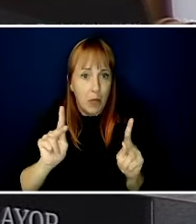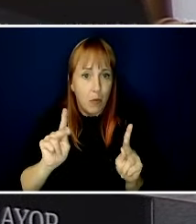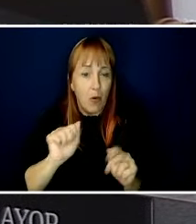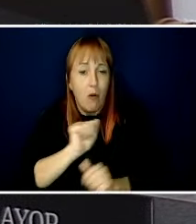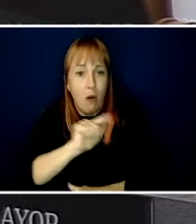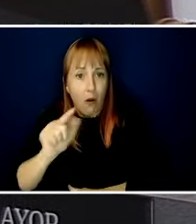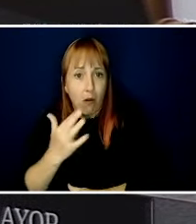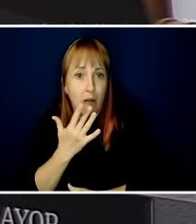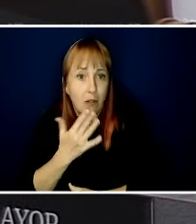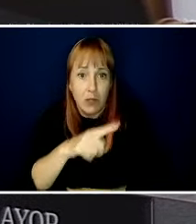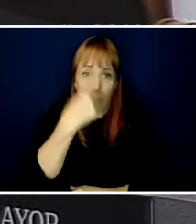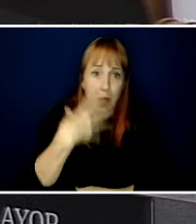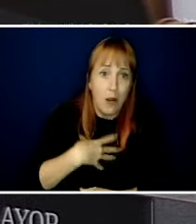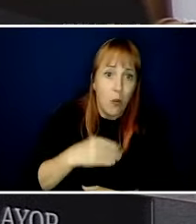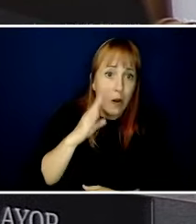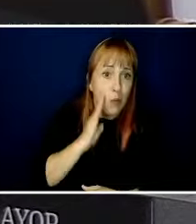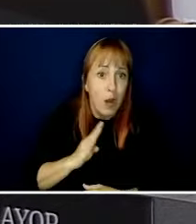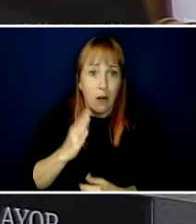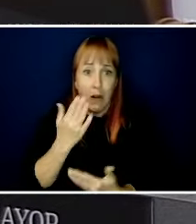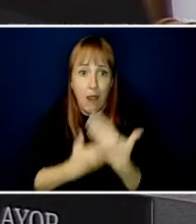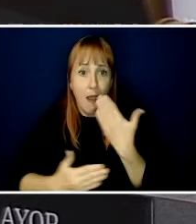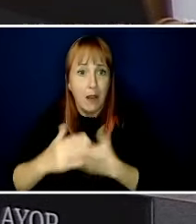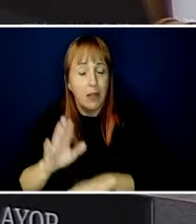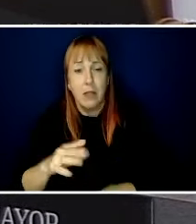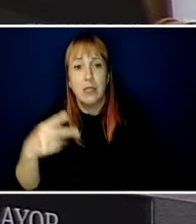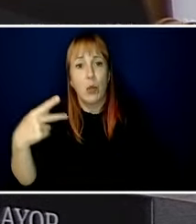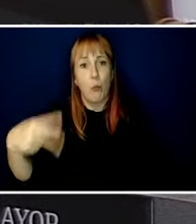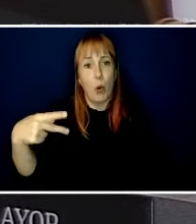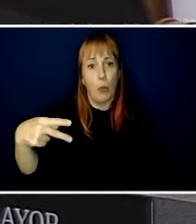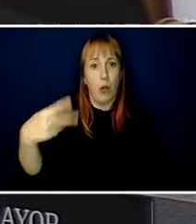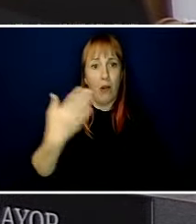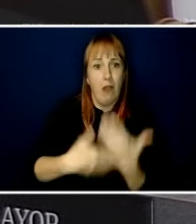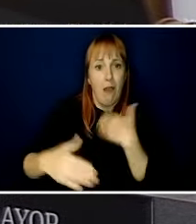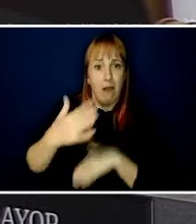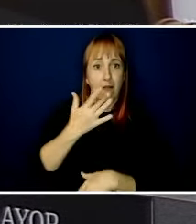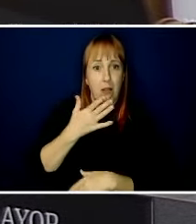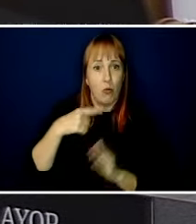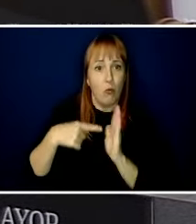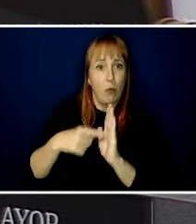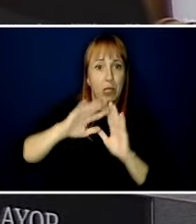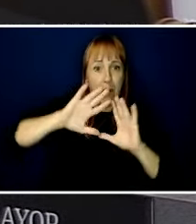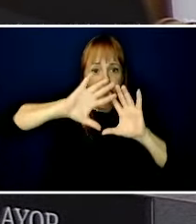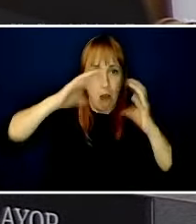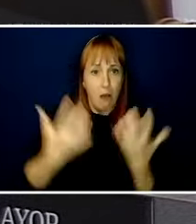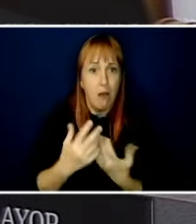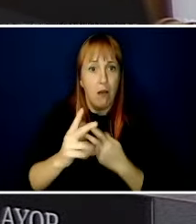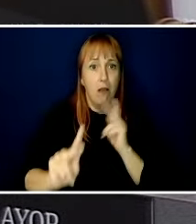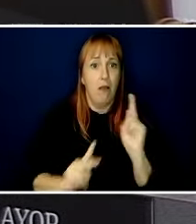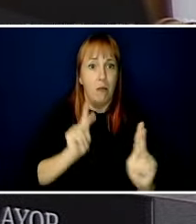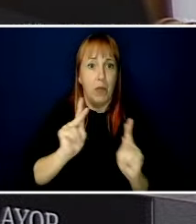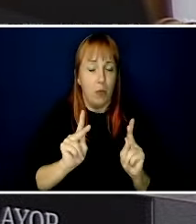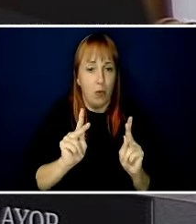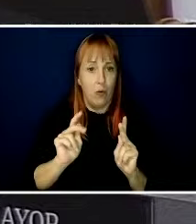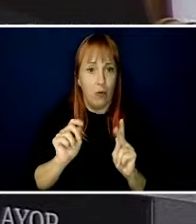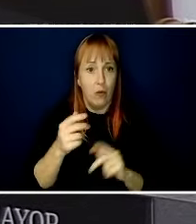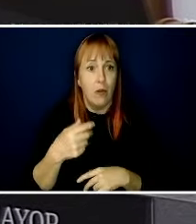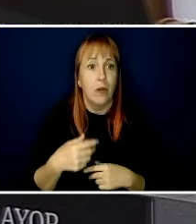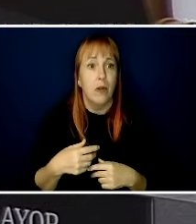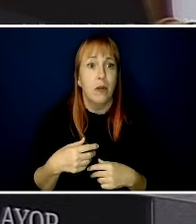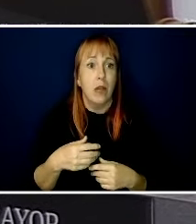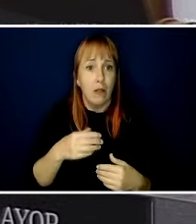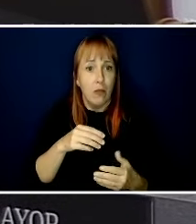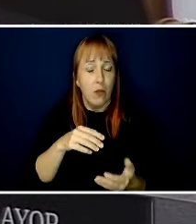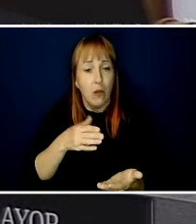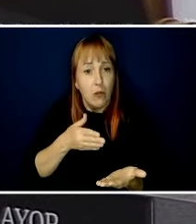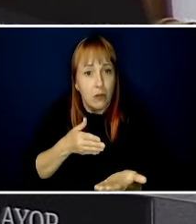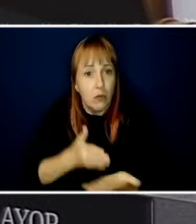black, white, or brown hand, it's a purple hand representing all of humanity and our moral and legal right to